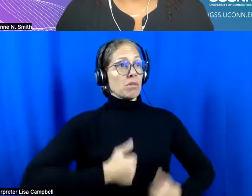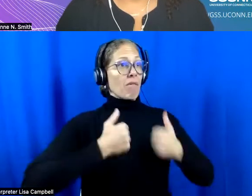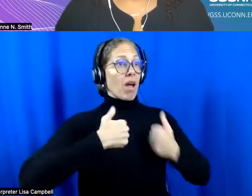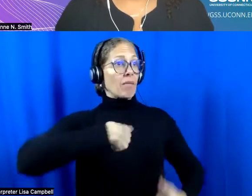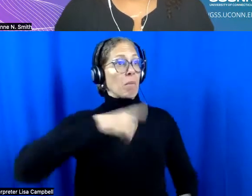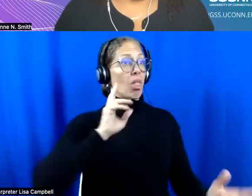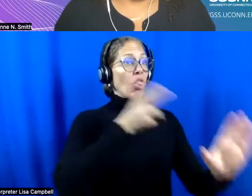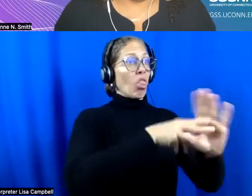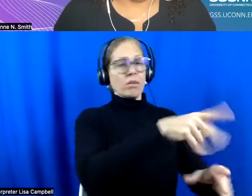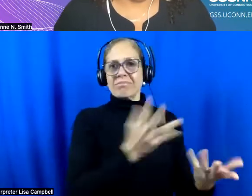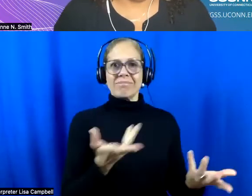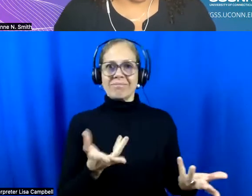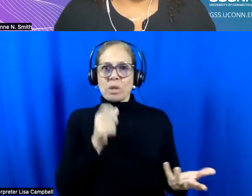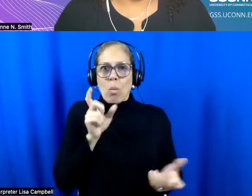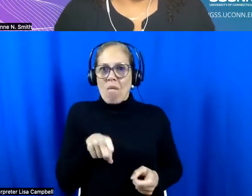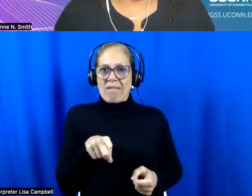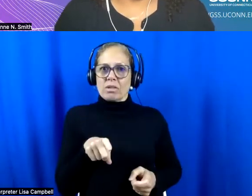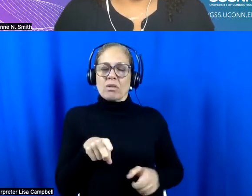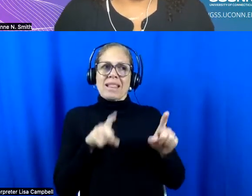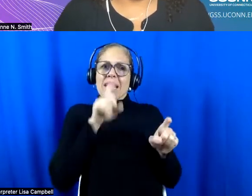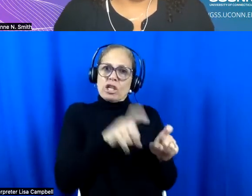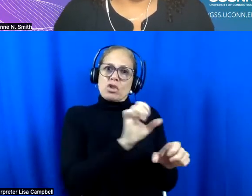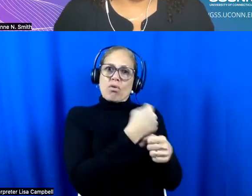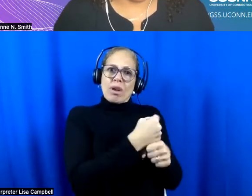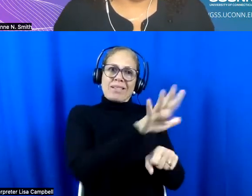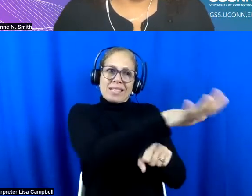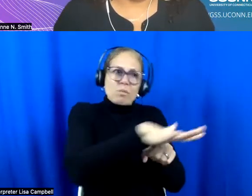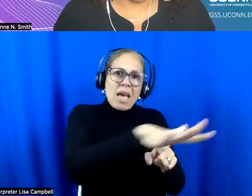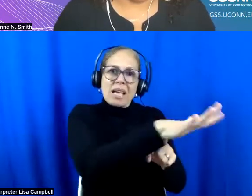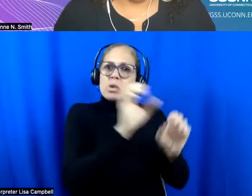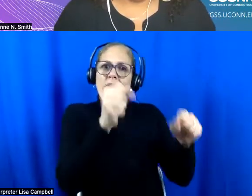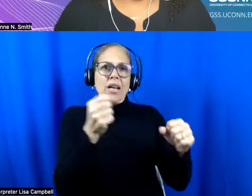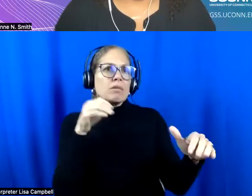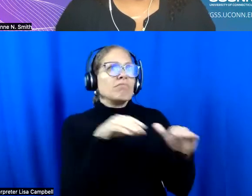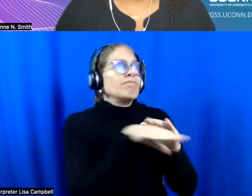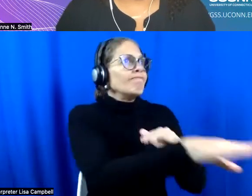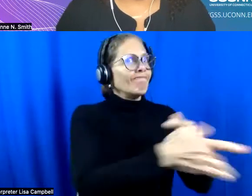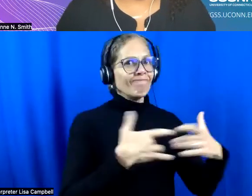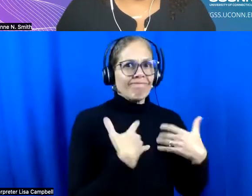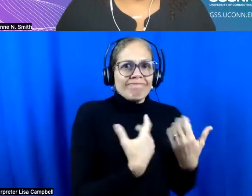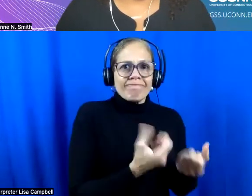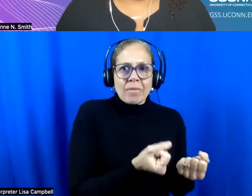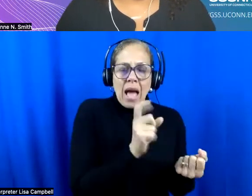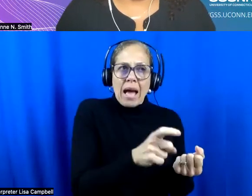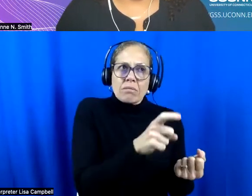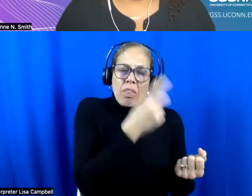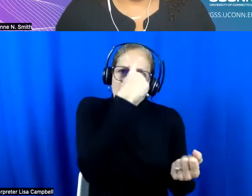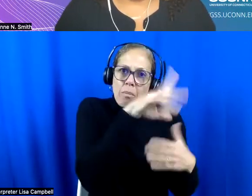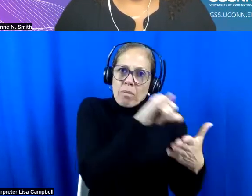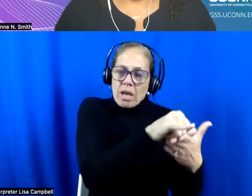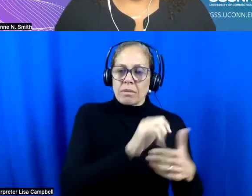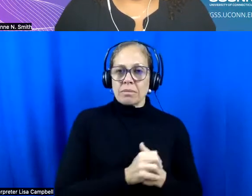your opting in to participate in space that's healing space and generative space. I think similarly, I mean, coming even out